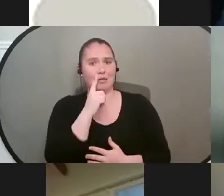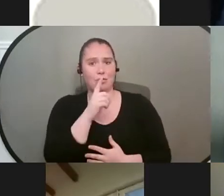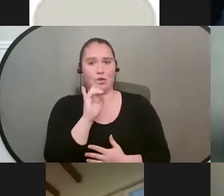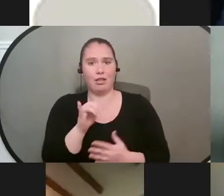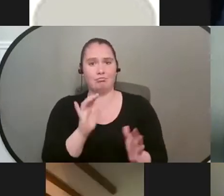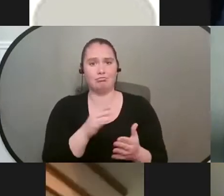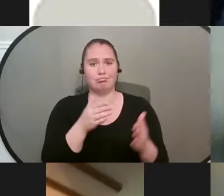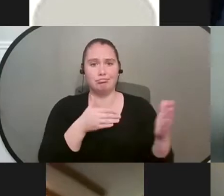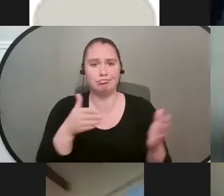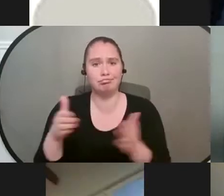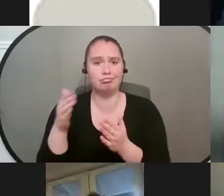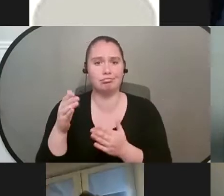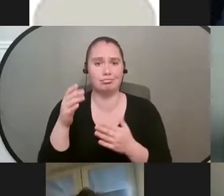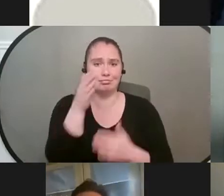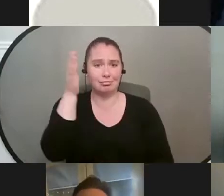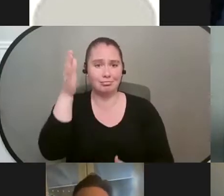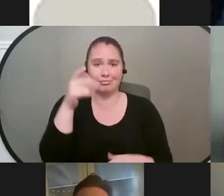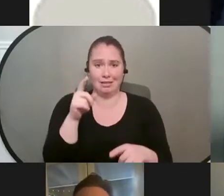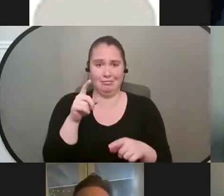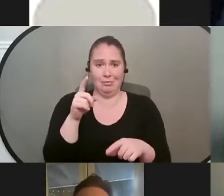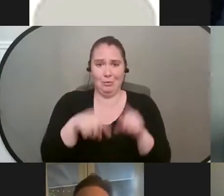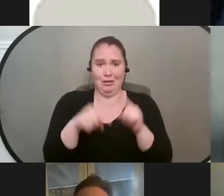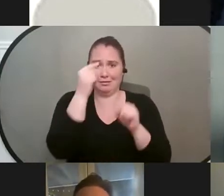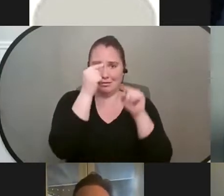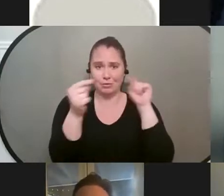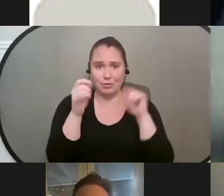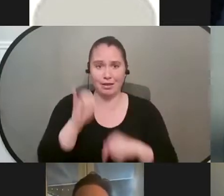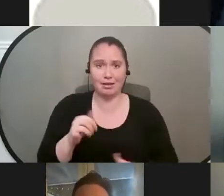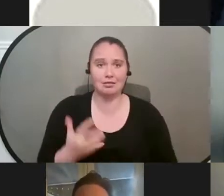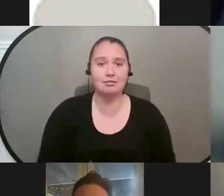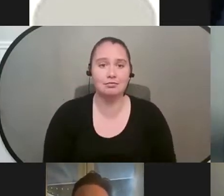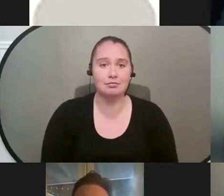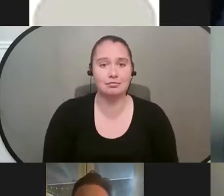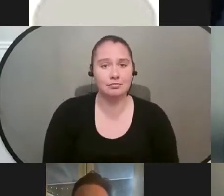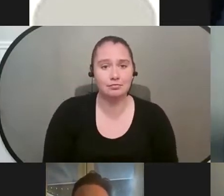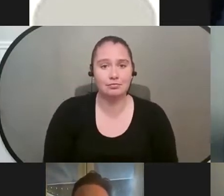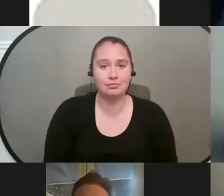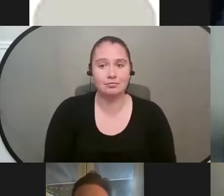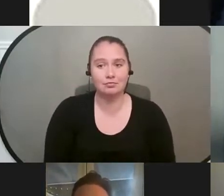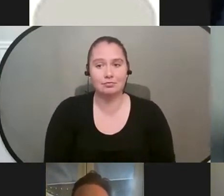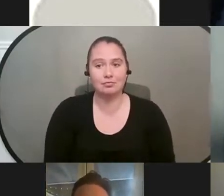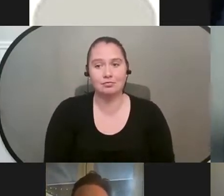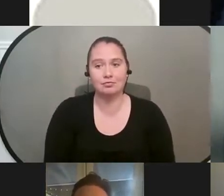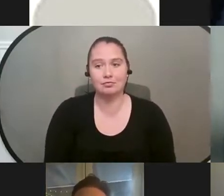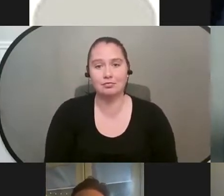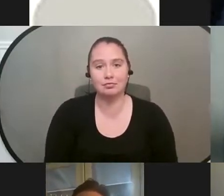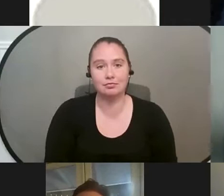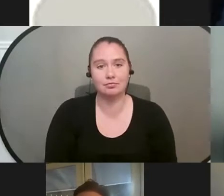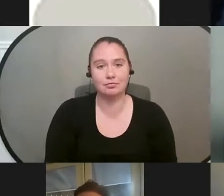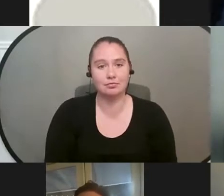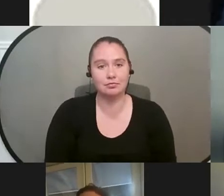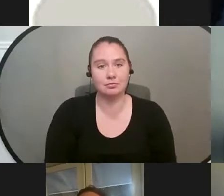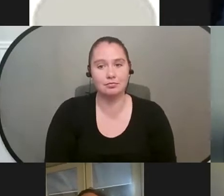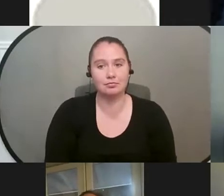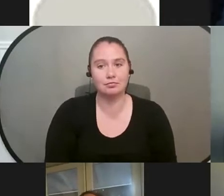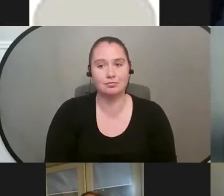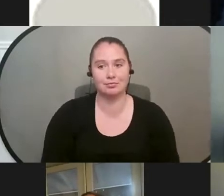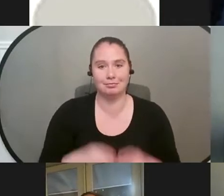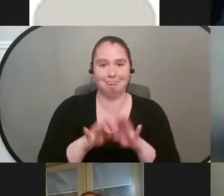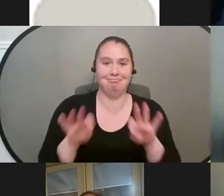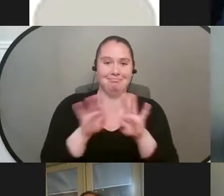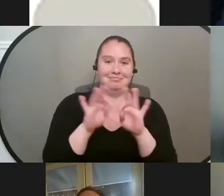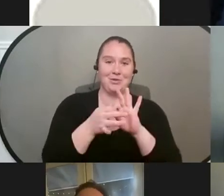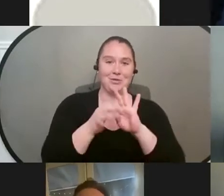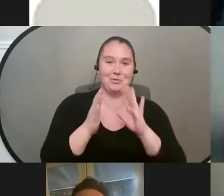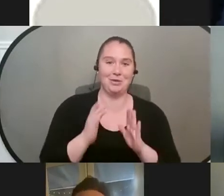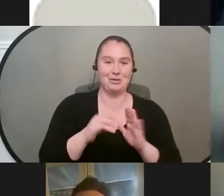We can agree with that. a poor interpreter. She's trying